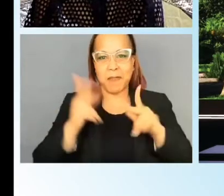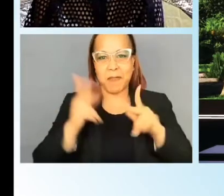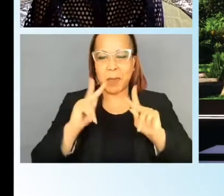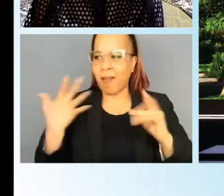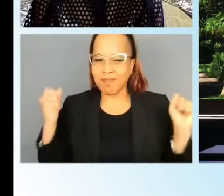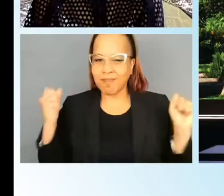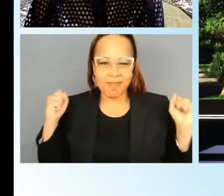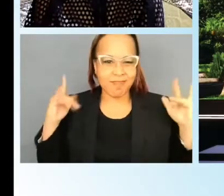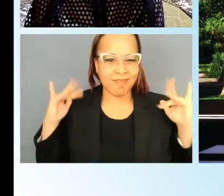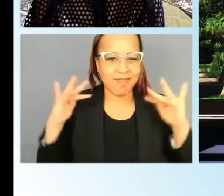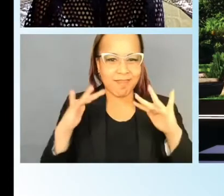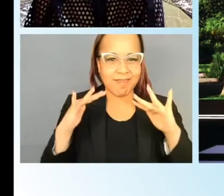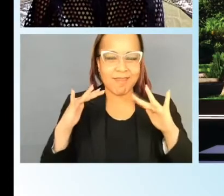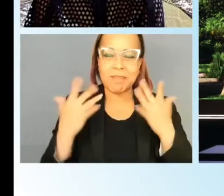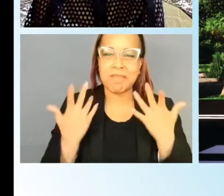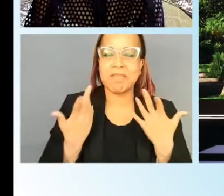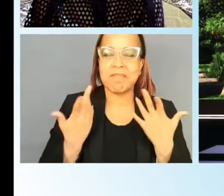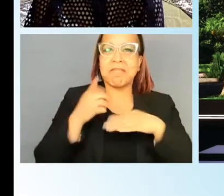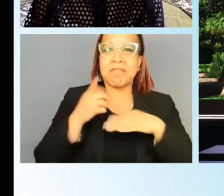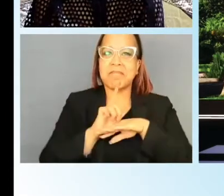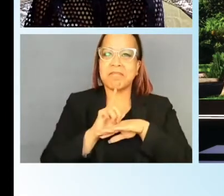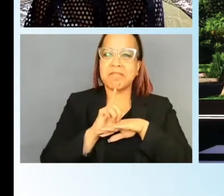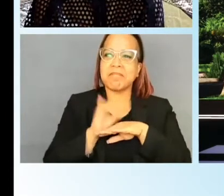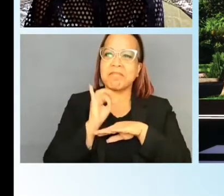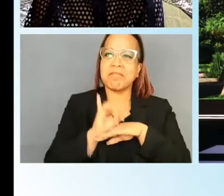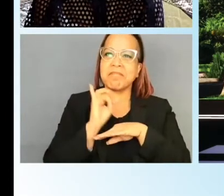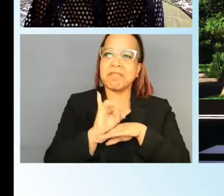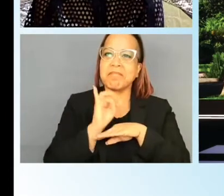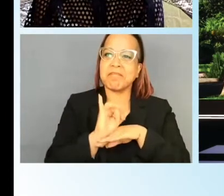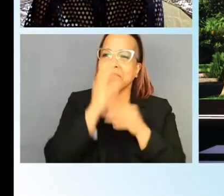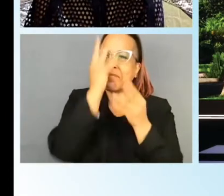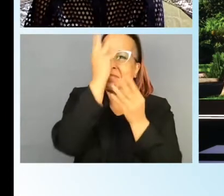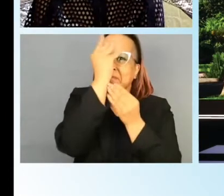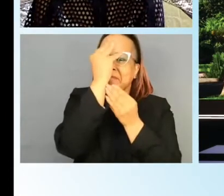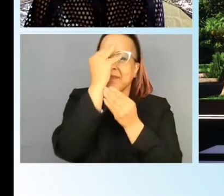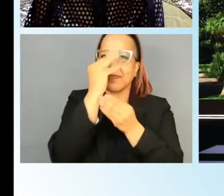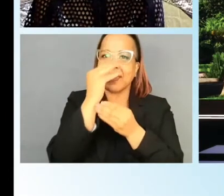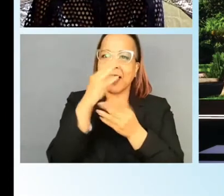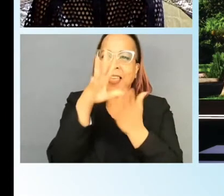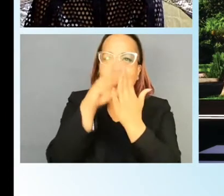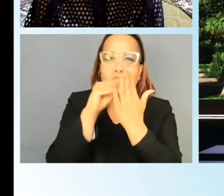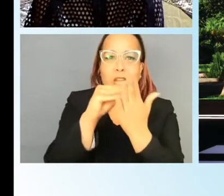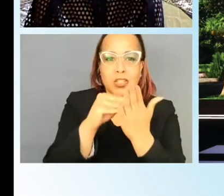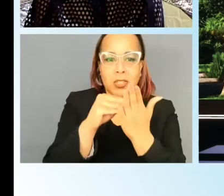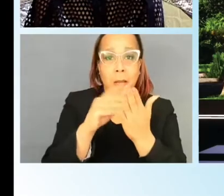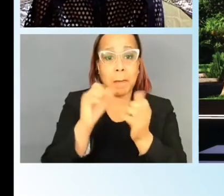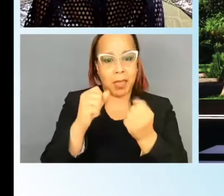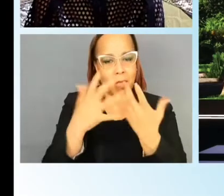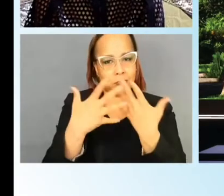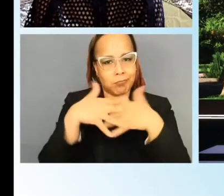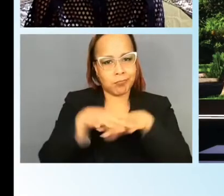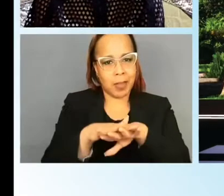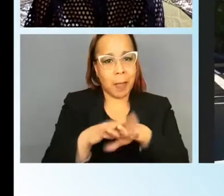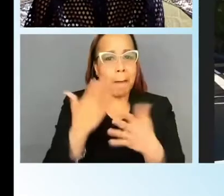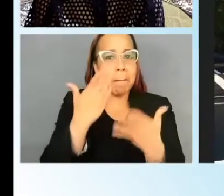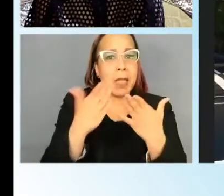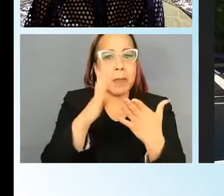to pause, a place for education, but also a place that can blend in, maybe you forget about.